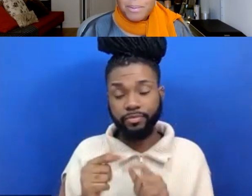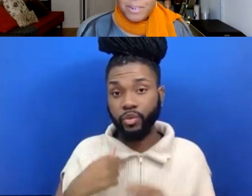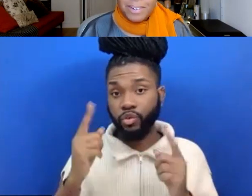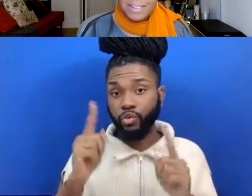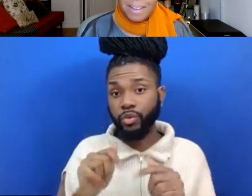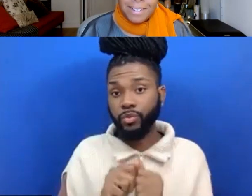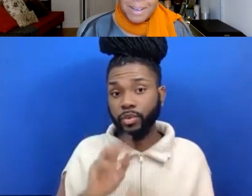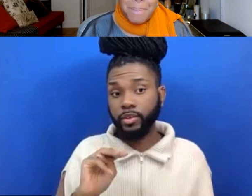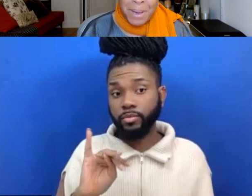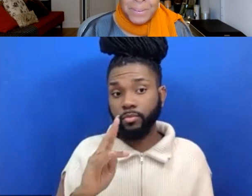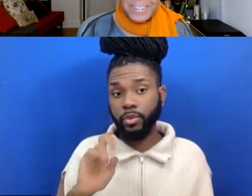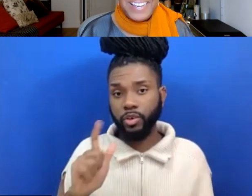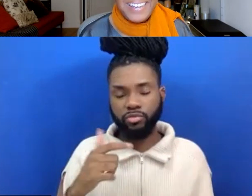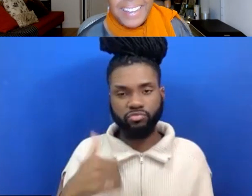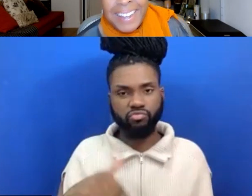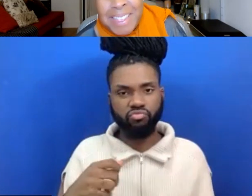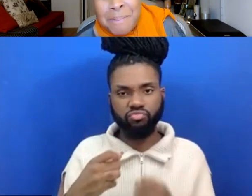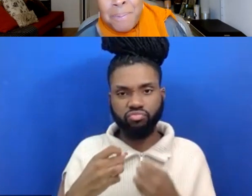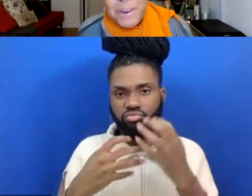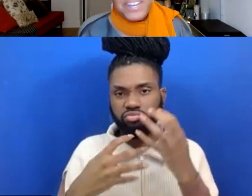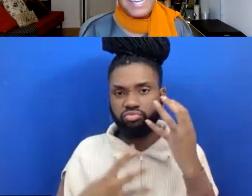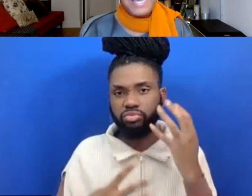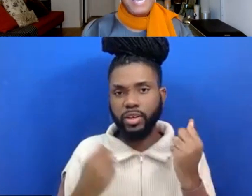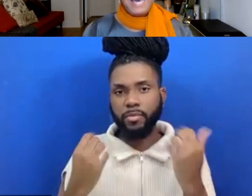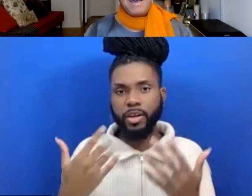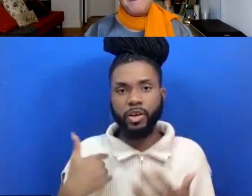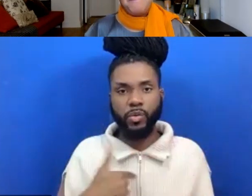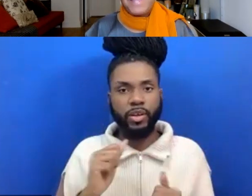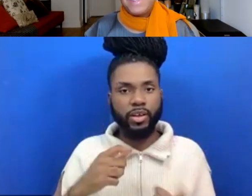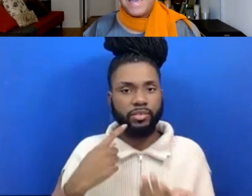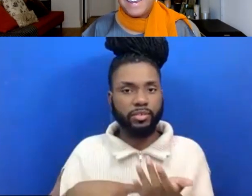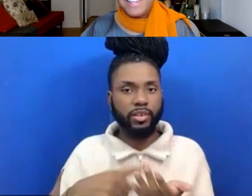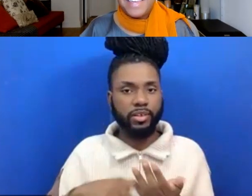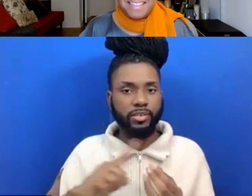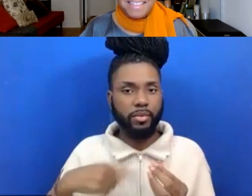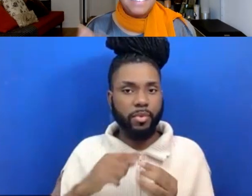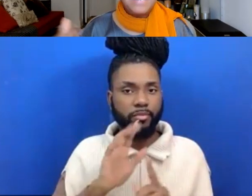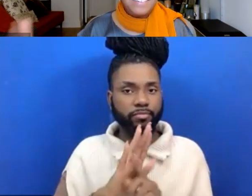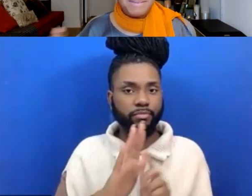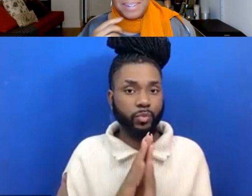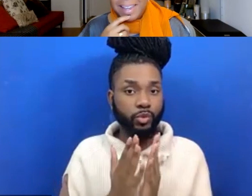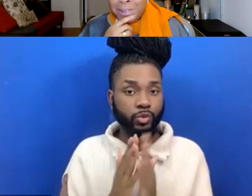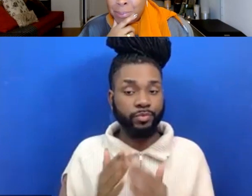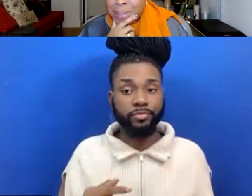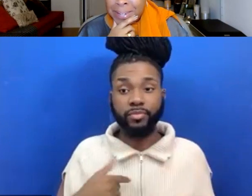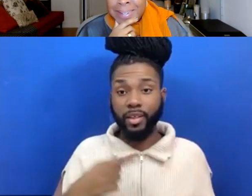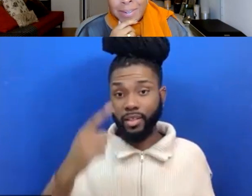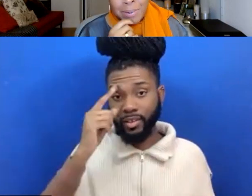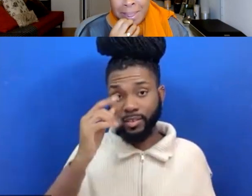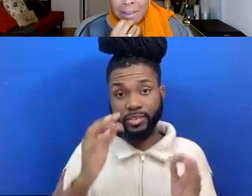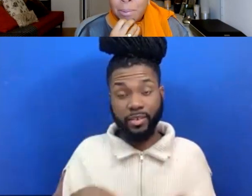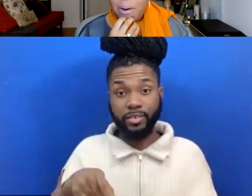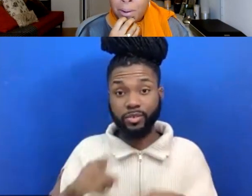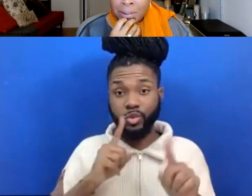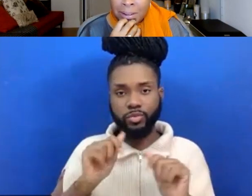Michael, so much to discuss about the book, that I think this is definitely a to be